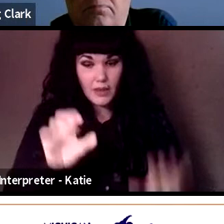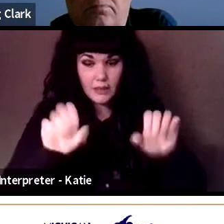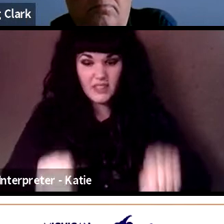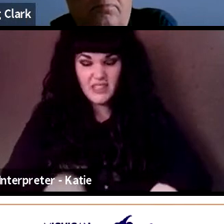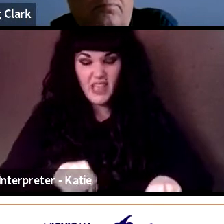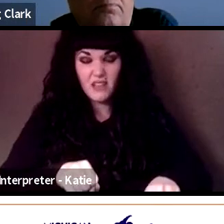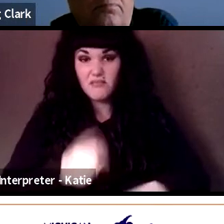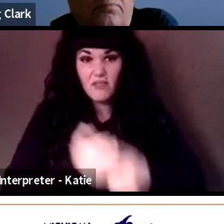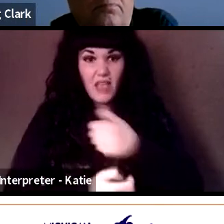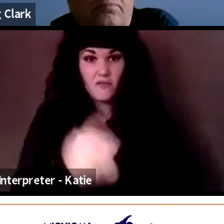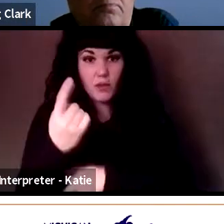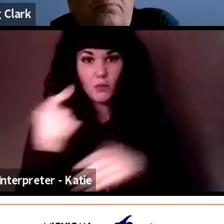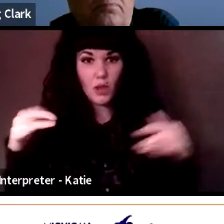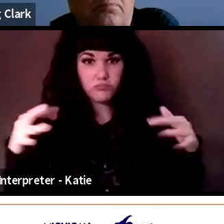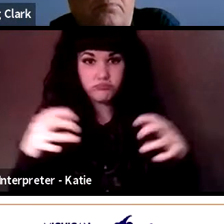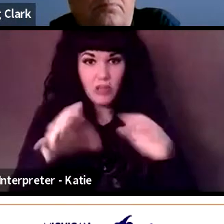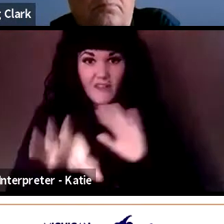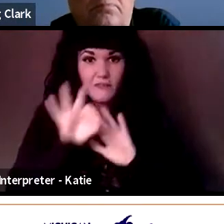they could.